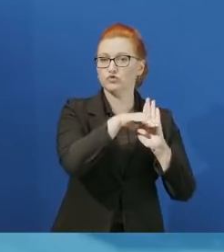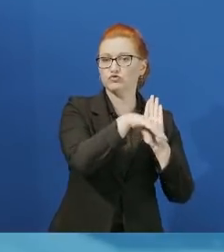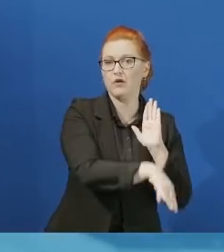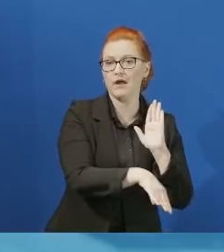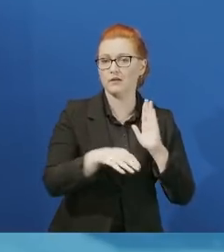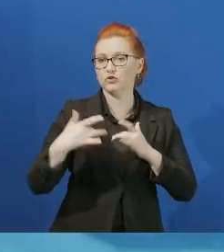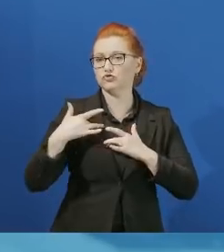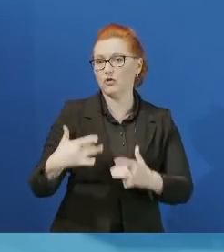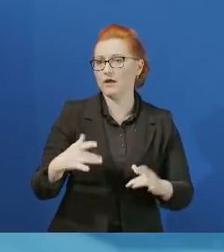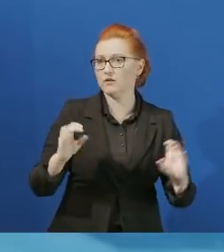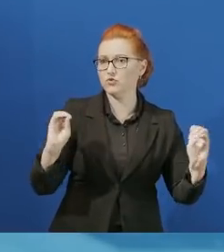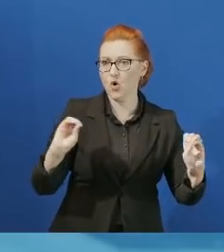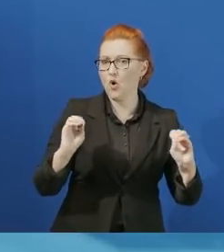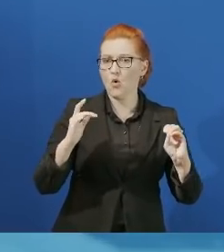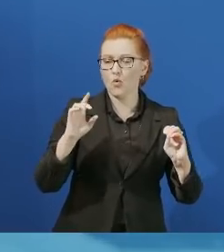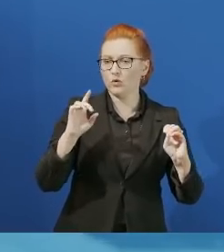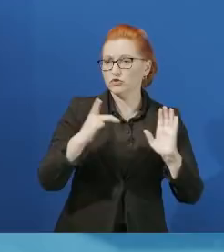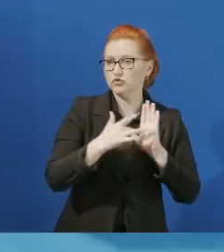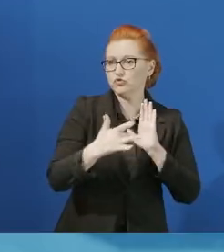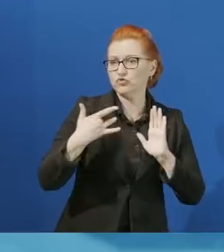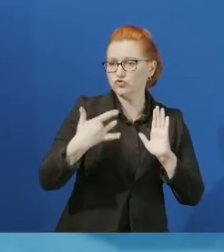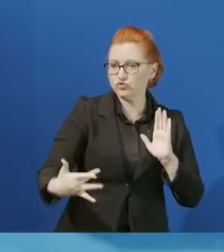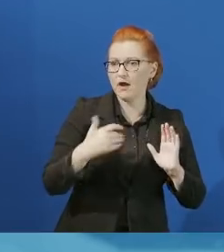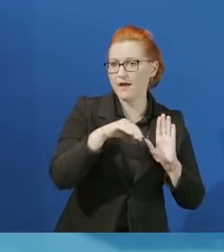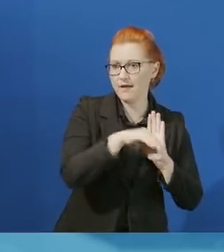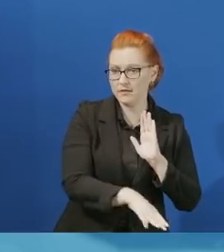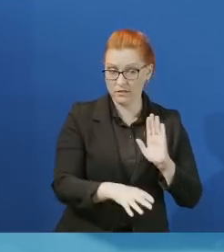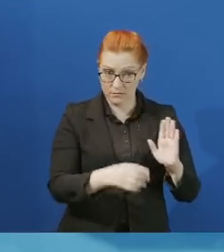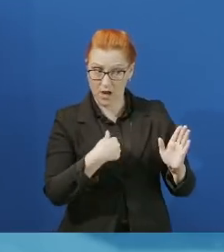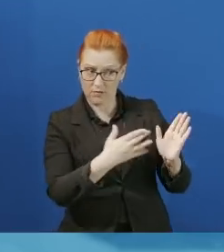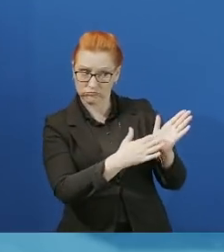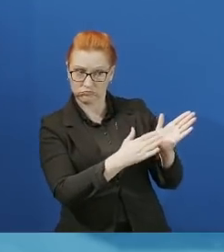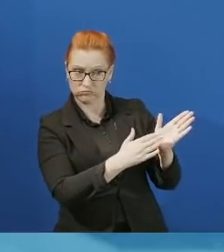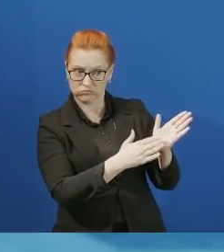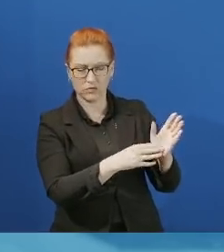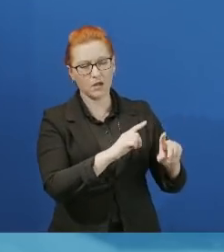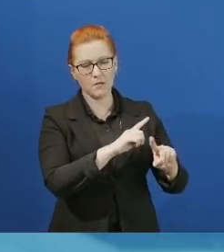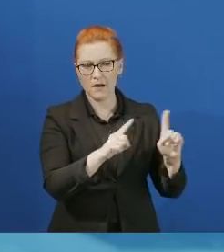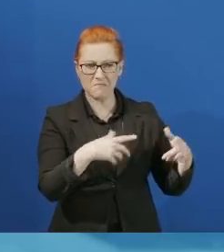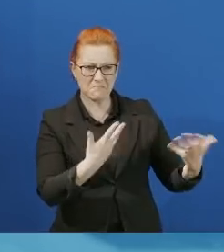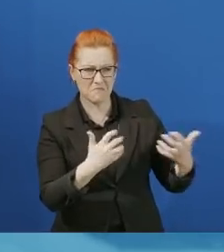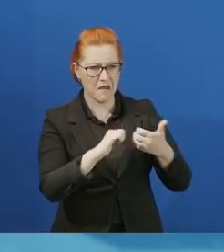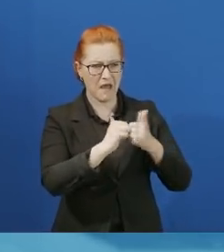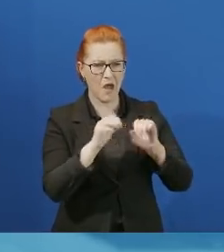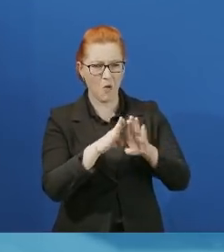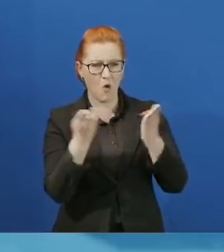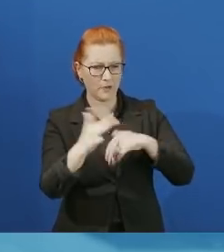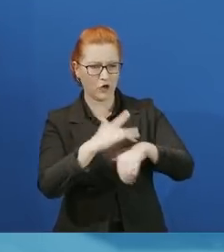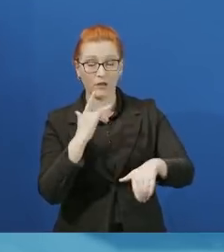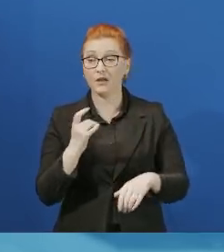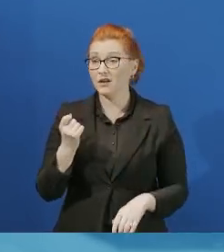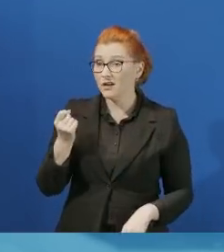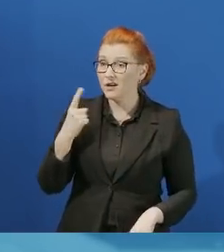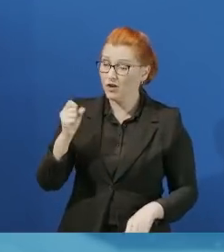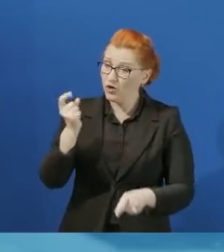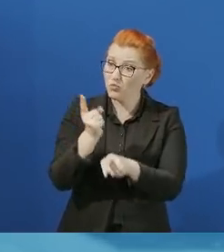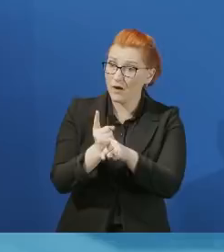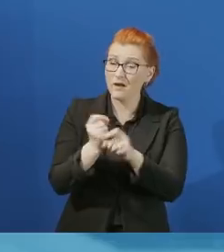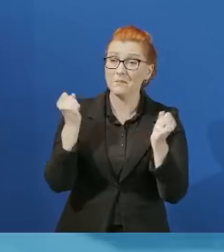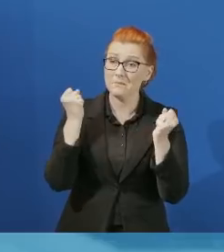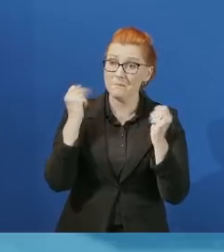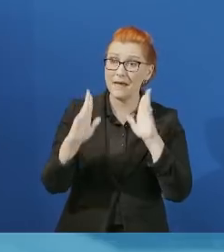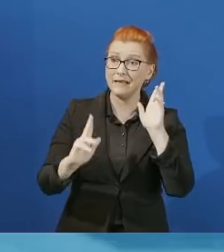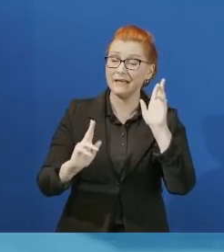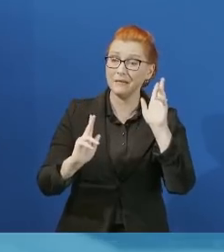website, azhealth.gov. Now, yes, we have sick people inside our hospitals that do not have COVID-19.